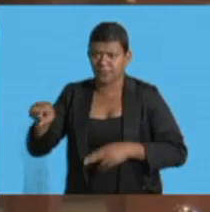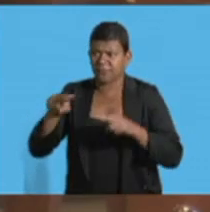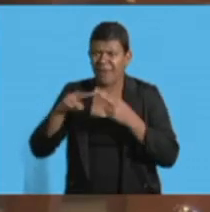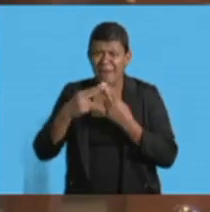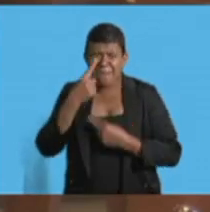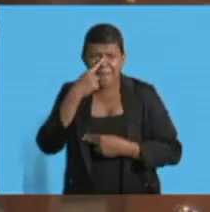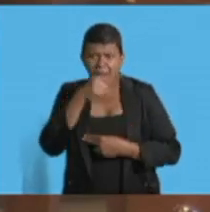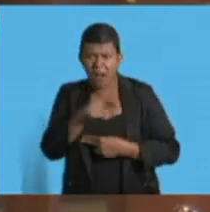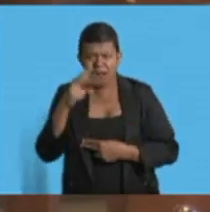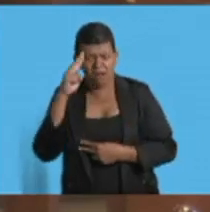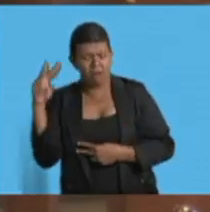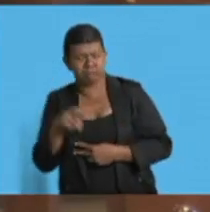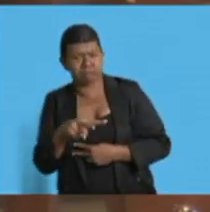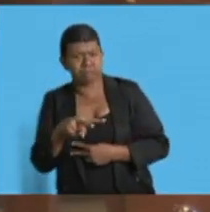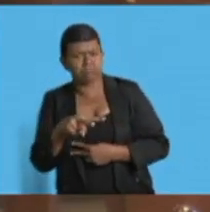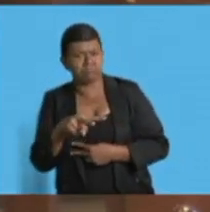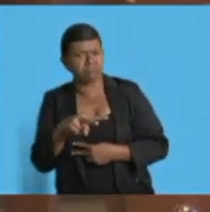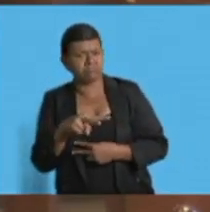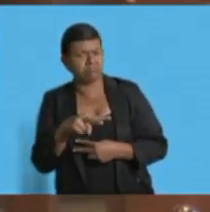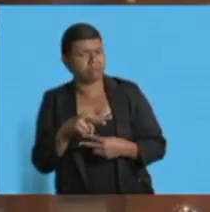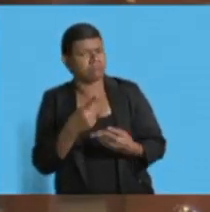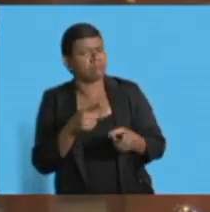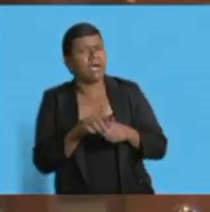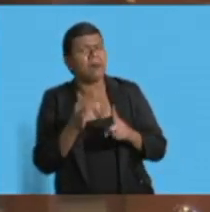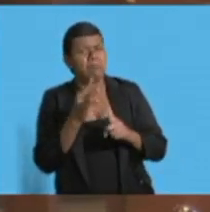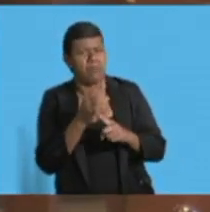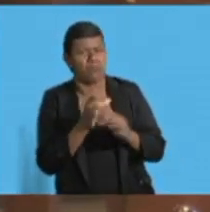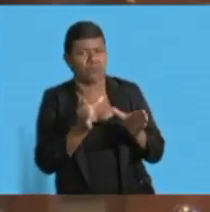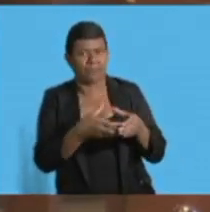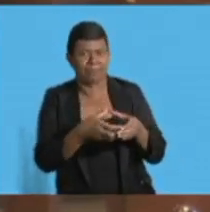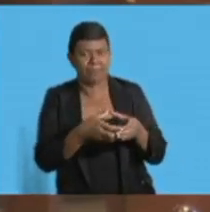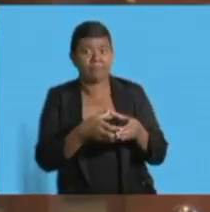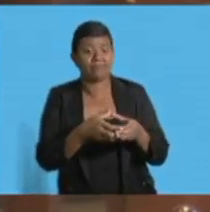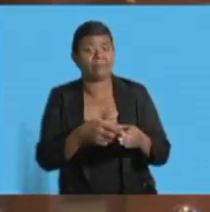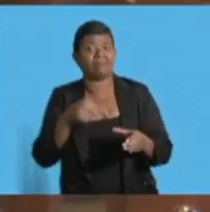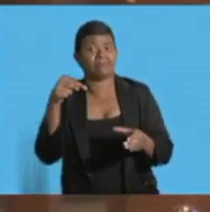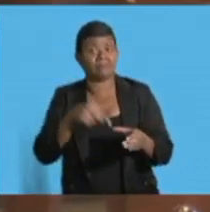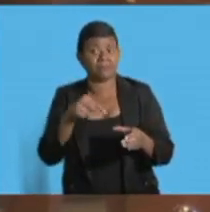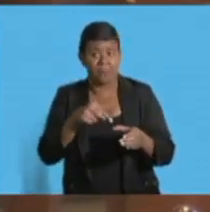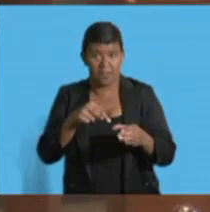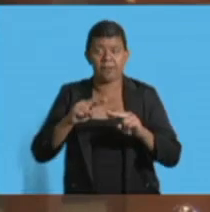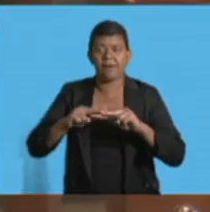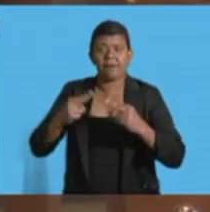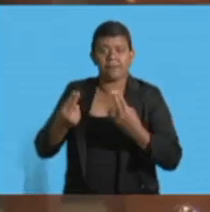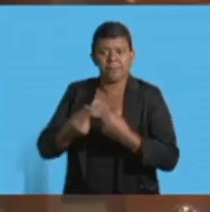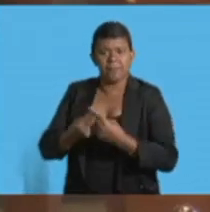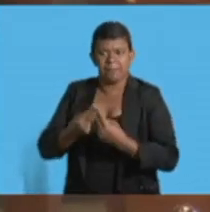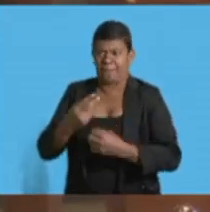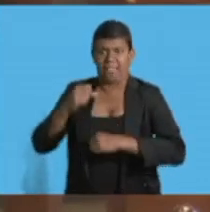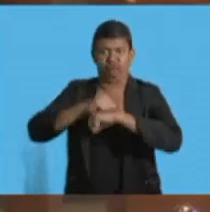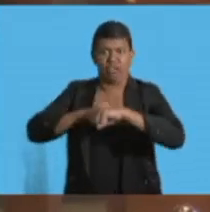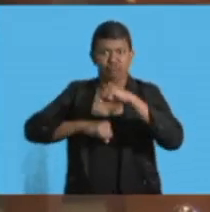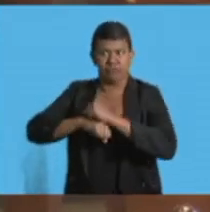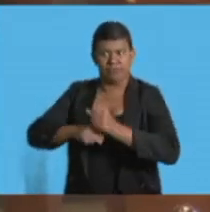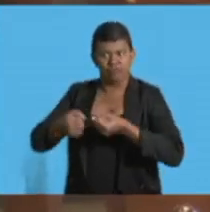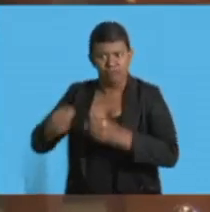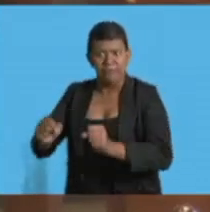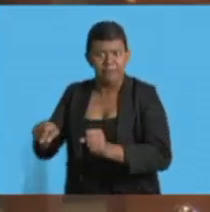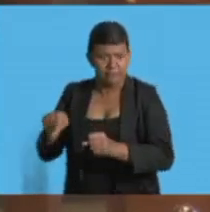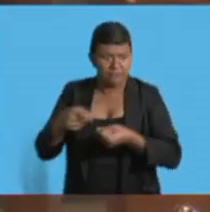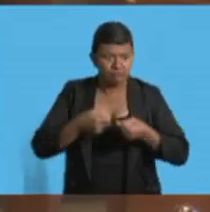institution and the basic unit of the social structure, as well as the most